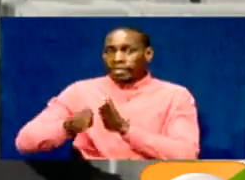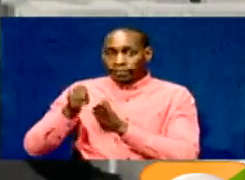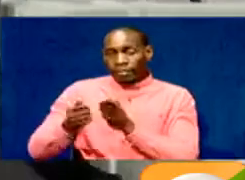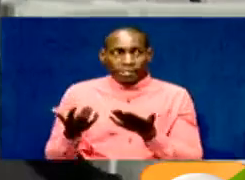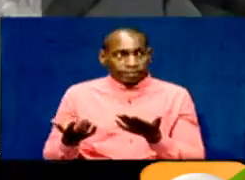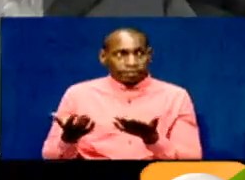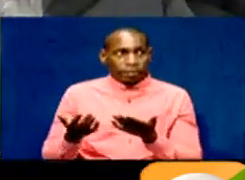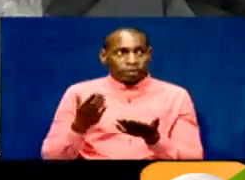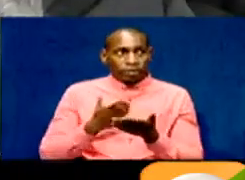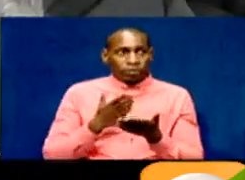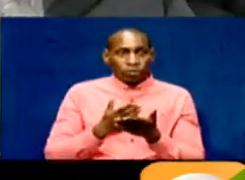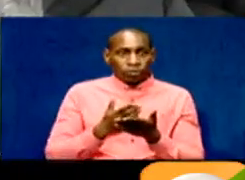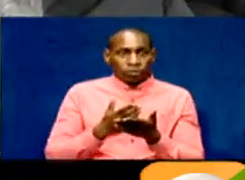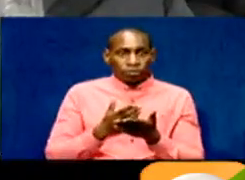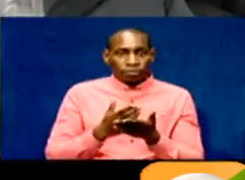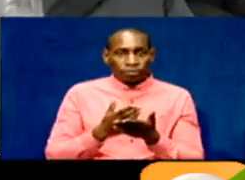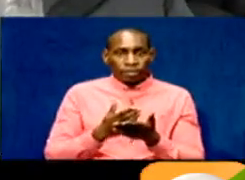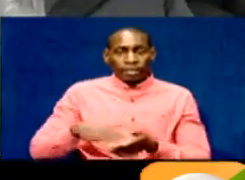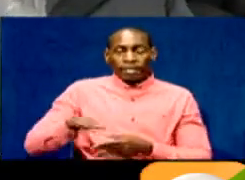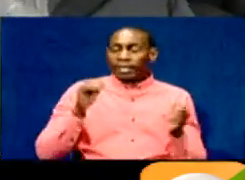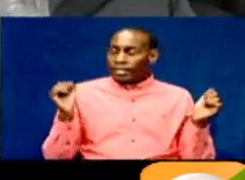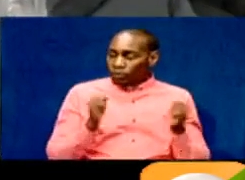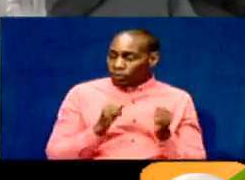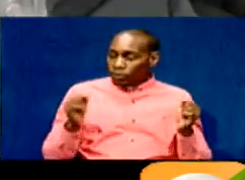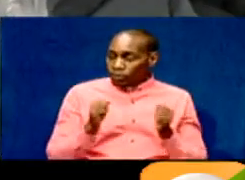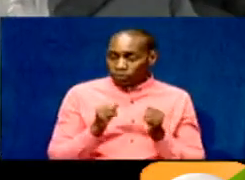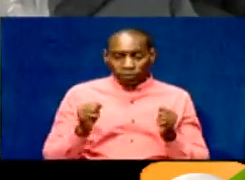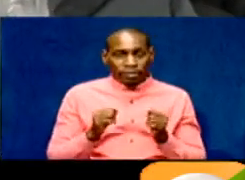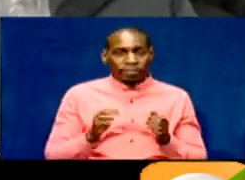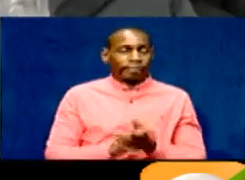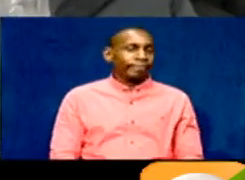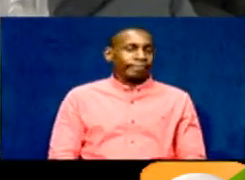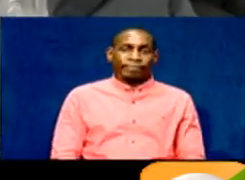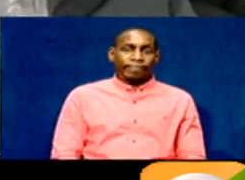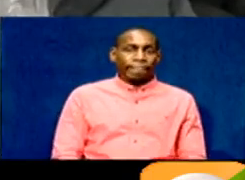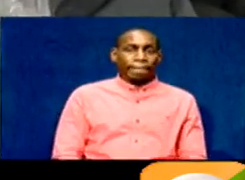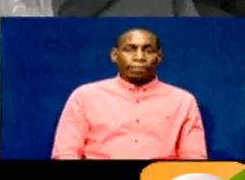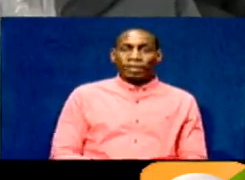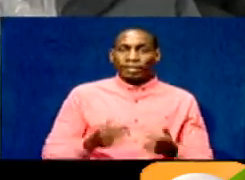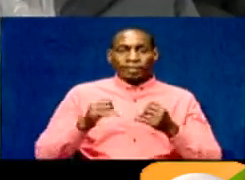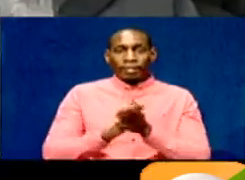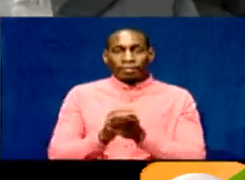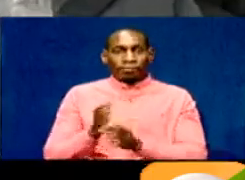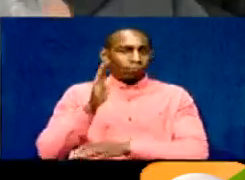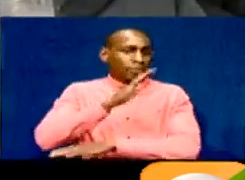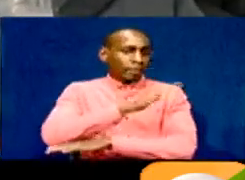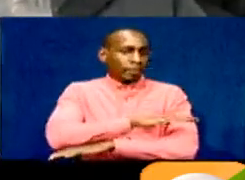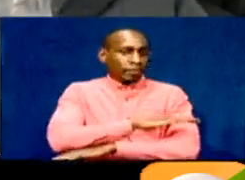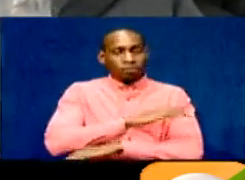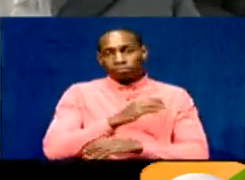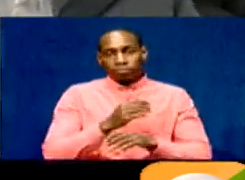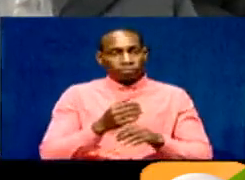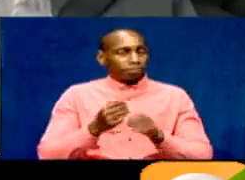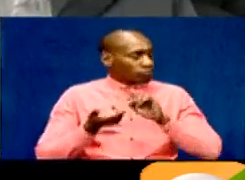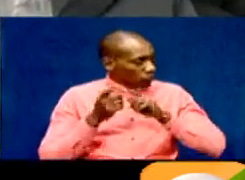am properly insulated. This place is damn cold. And I've tried the whole afternoon, actually, in between scripting